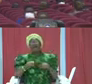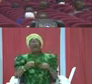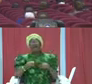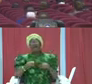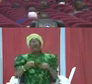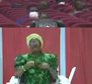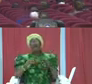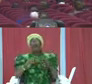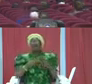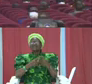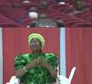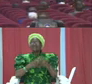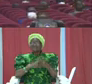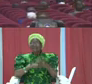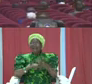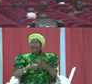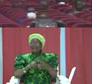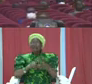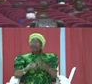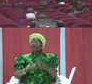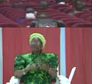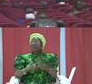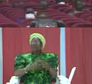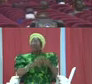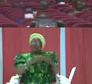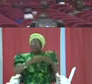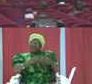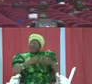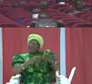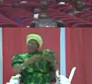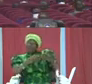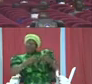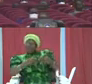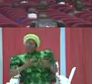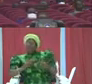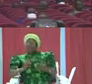began to surge forward in your body.